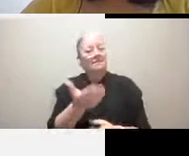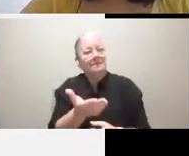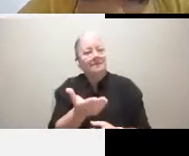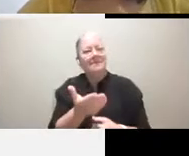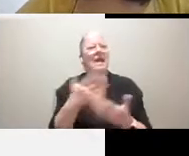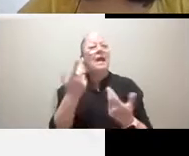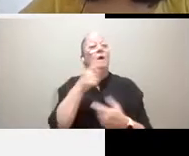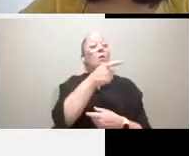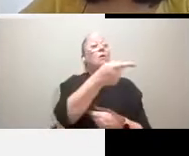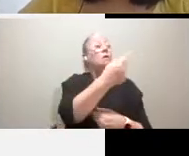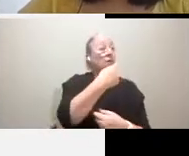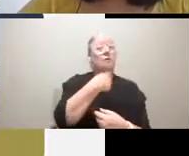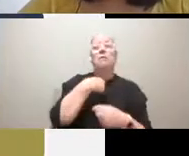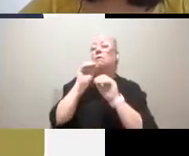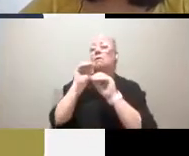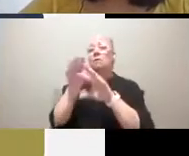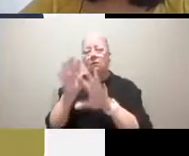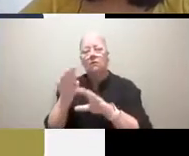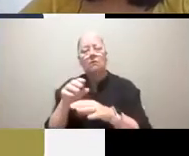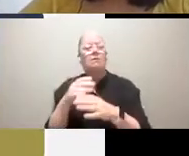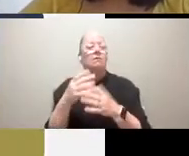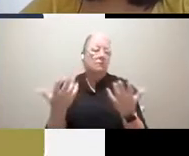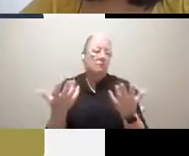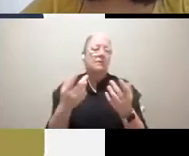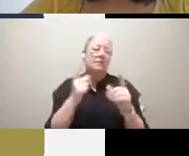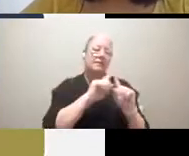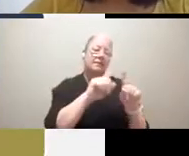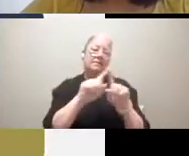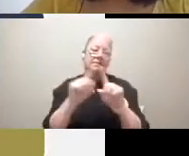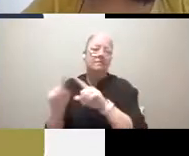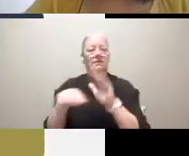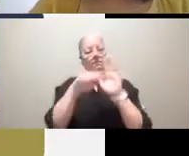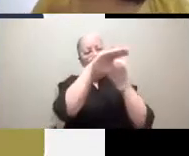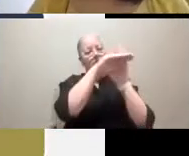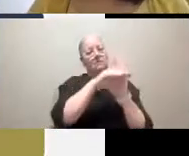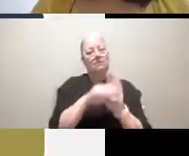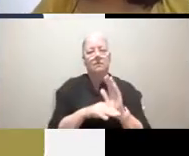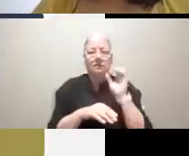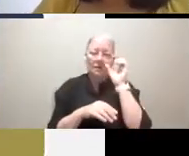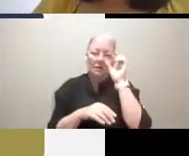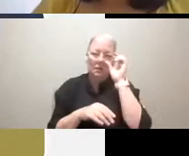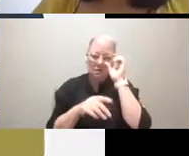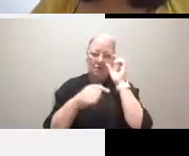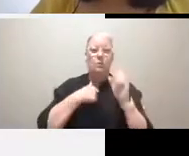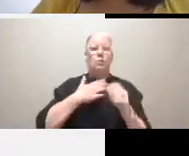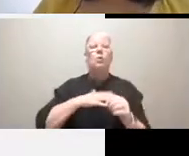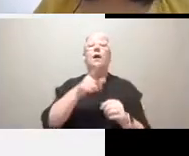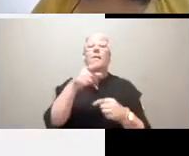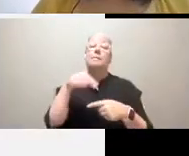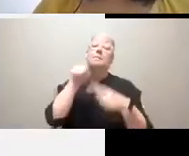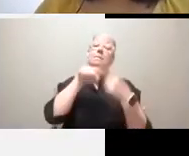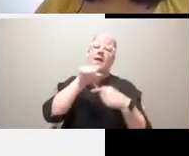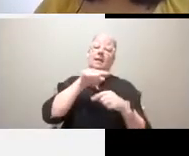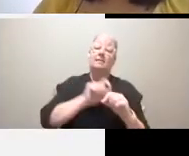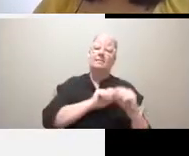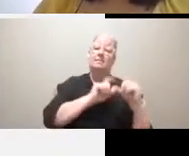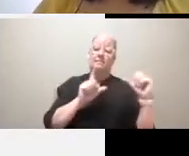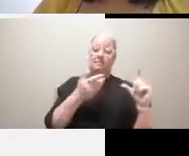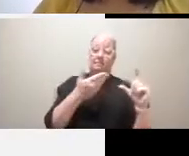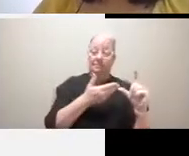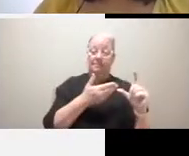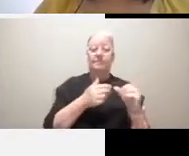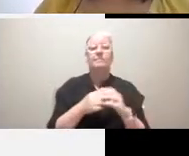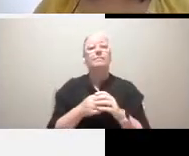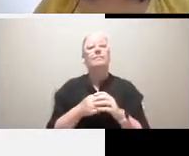well. Then we also do partners due diligence. Can you please go back to the previous slide? In the partners